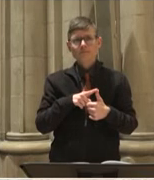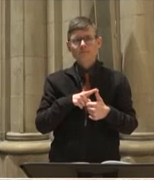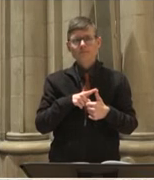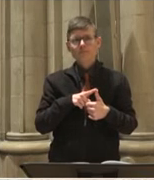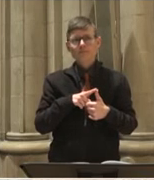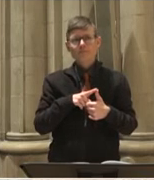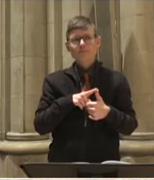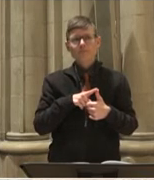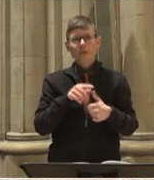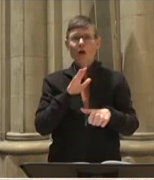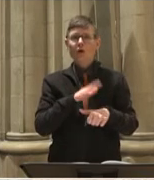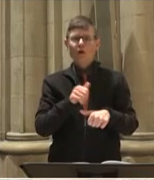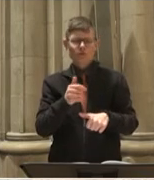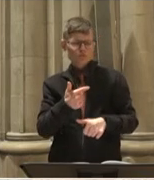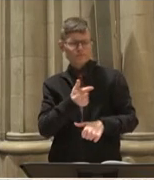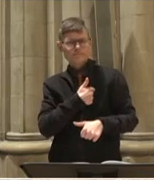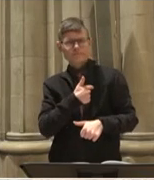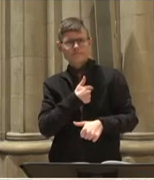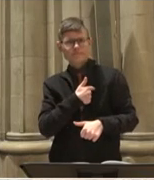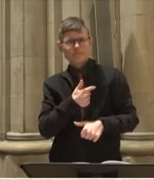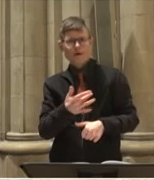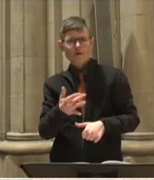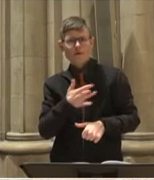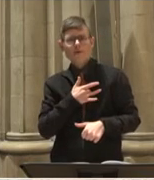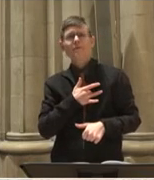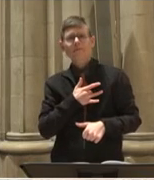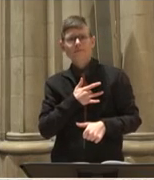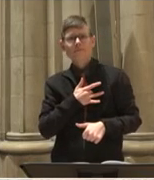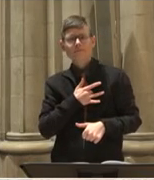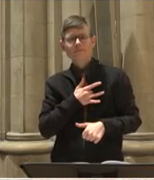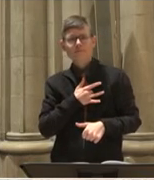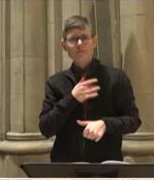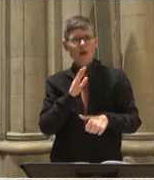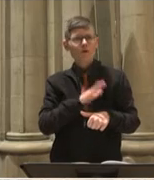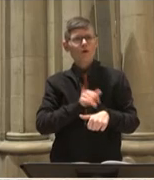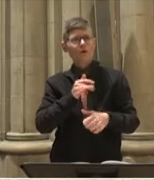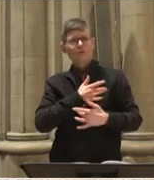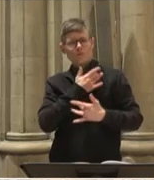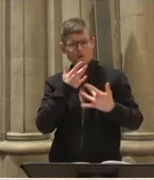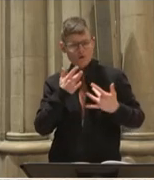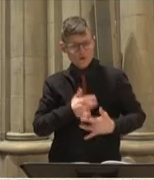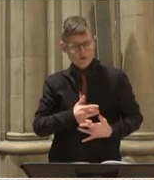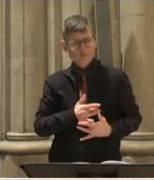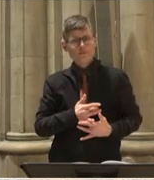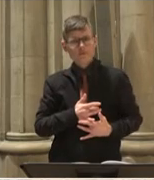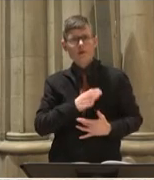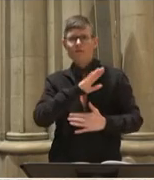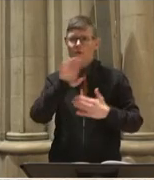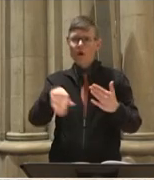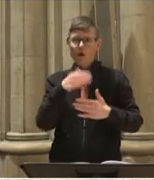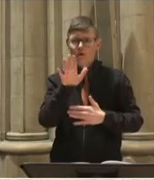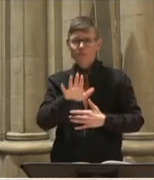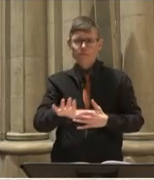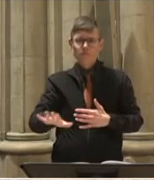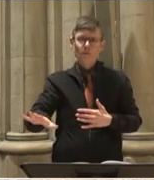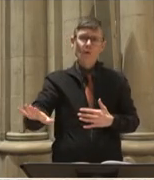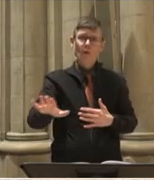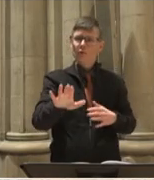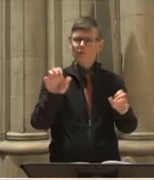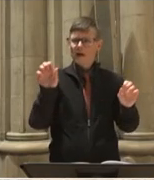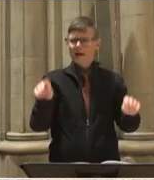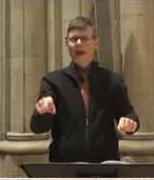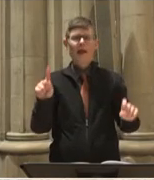call to the hearts, a call to the hearts of all those who would hear